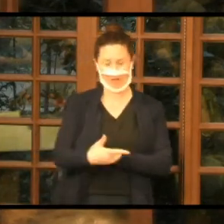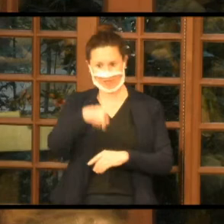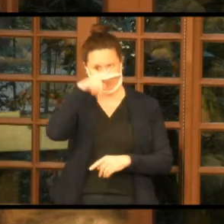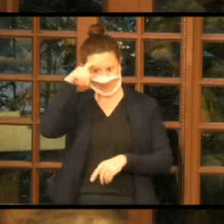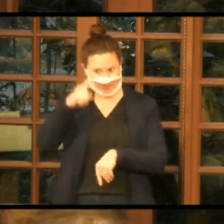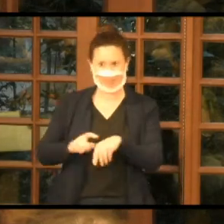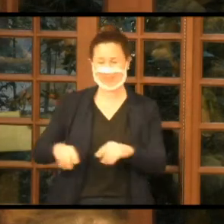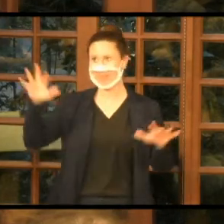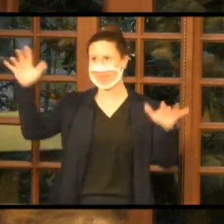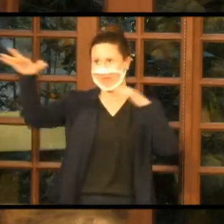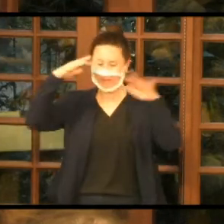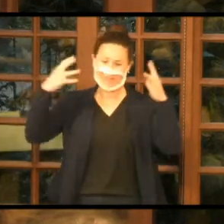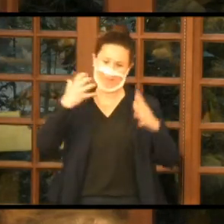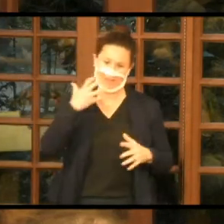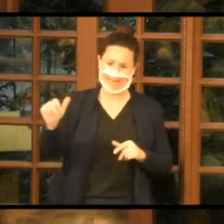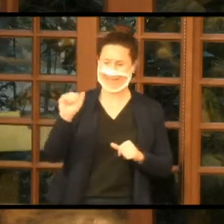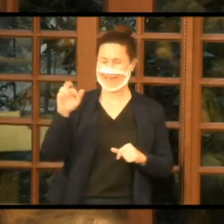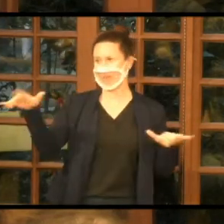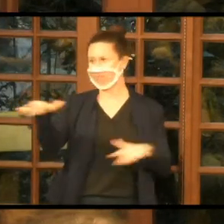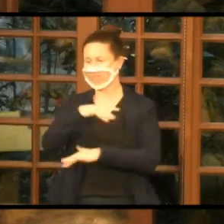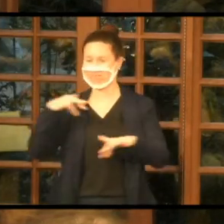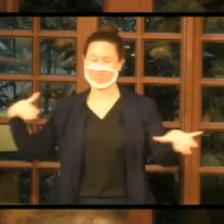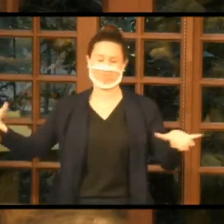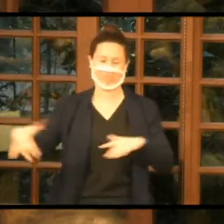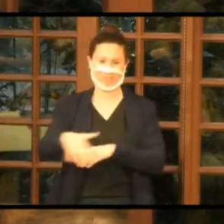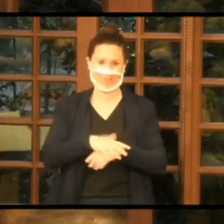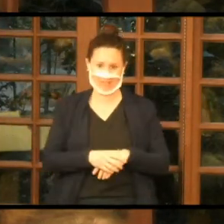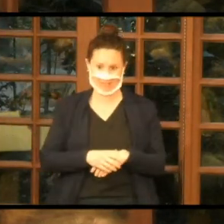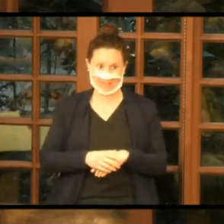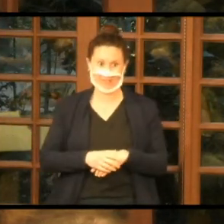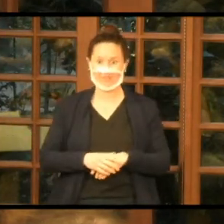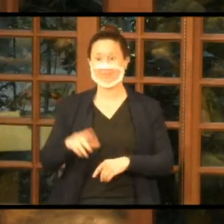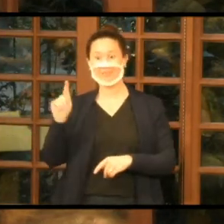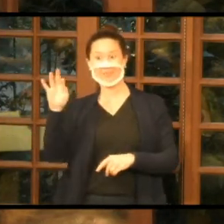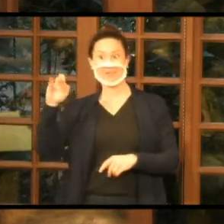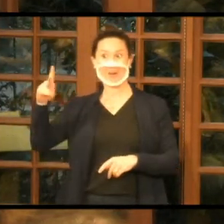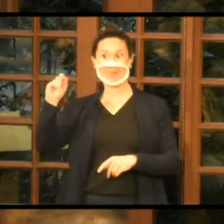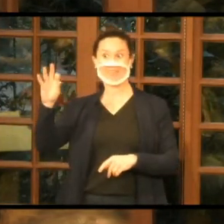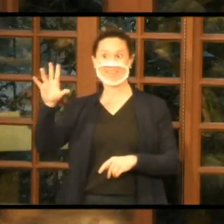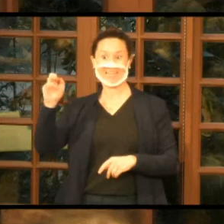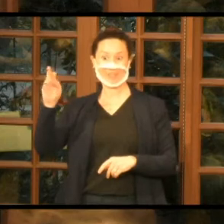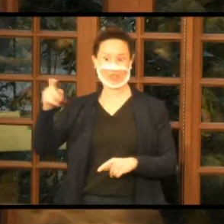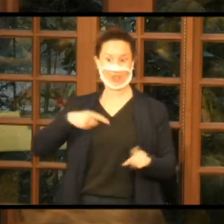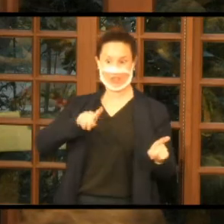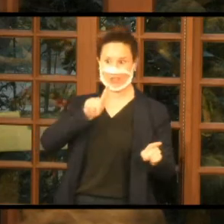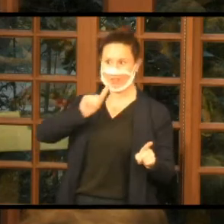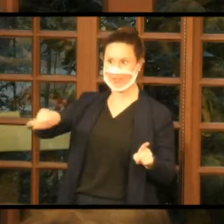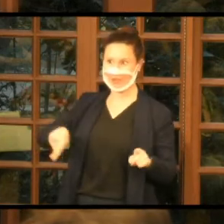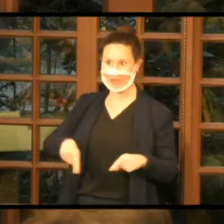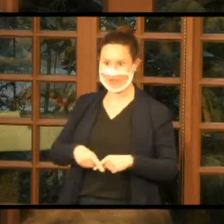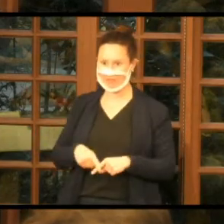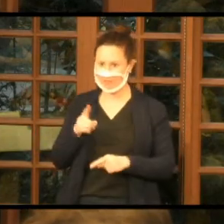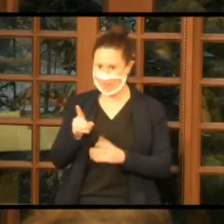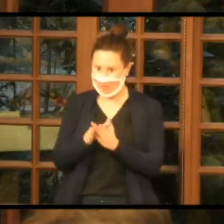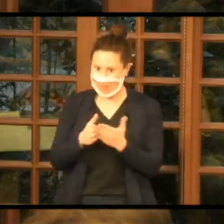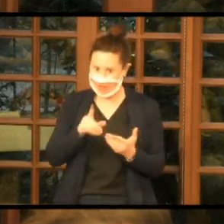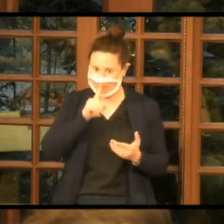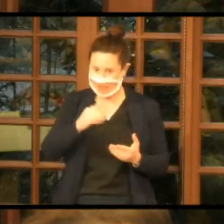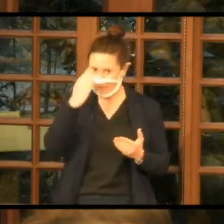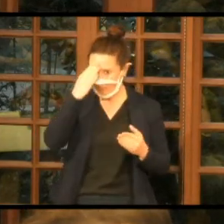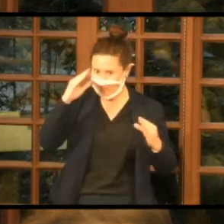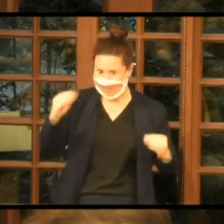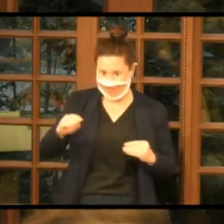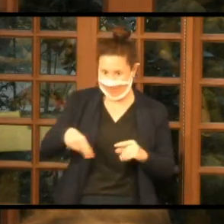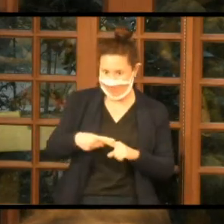fans blowing hot air around. Tropic of Cancer, blurted Lizelle. It was a book she knew nothing about. She